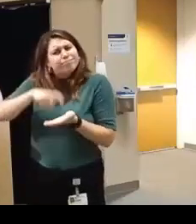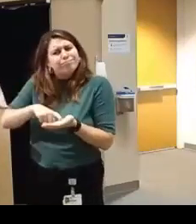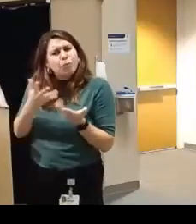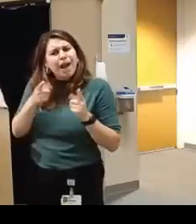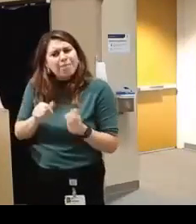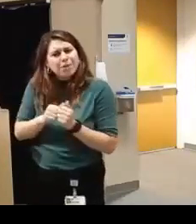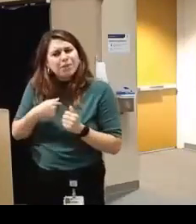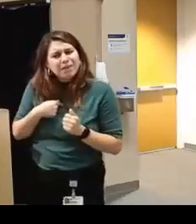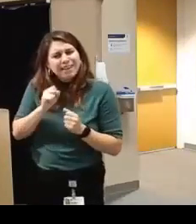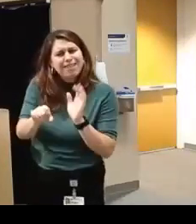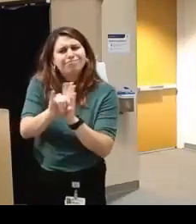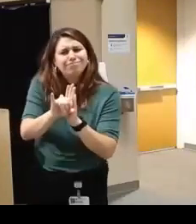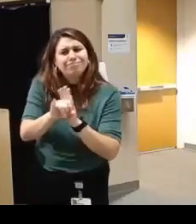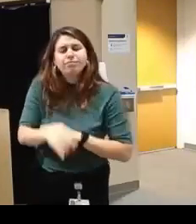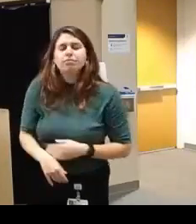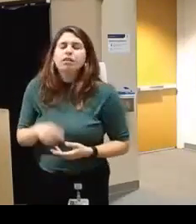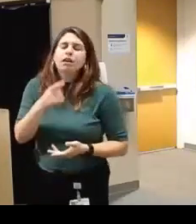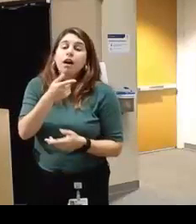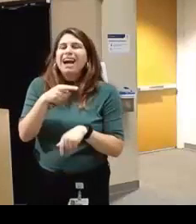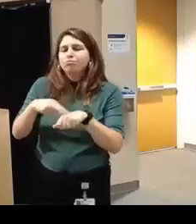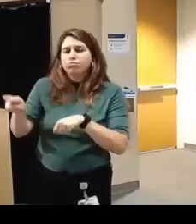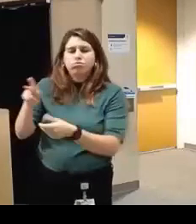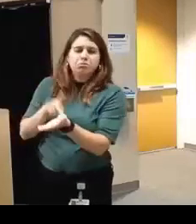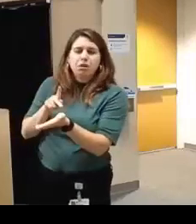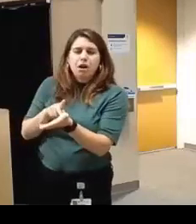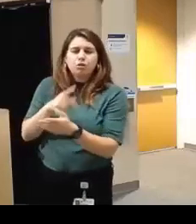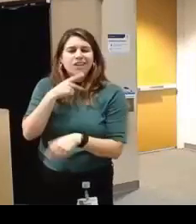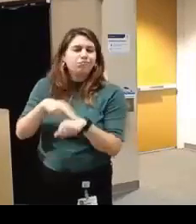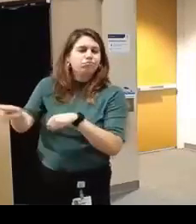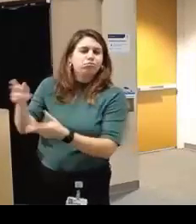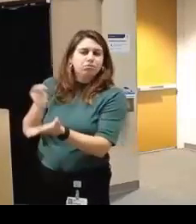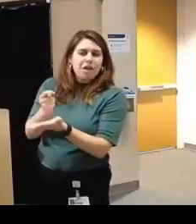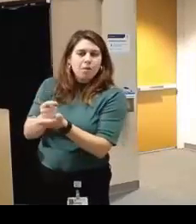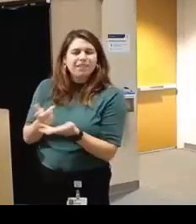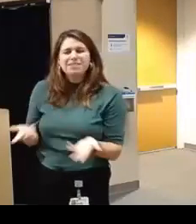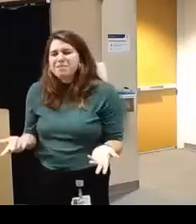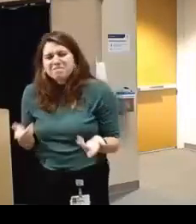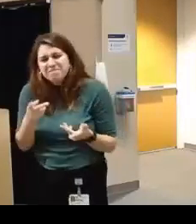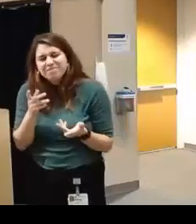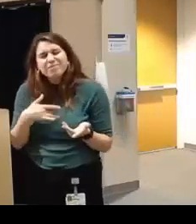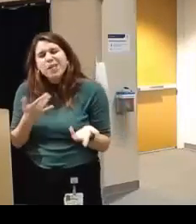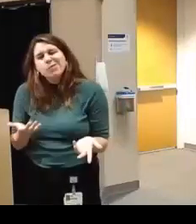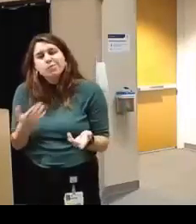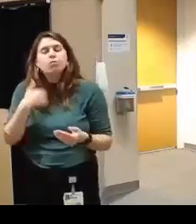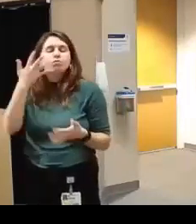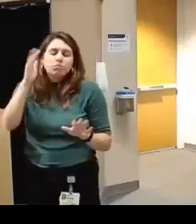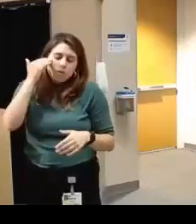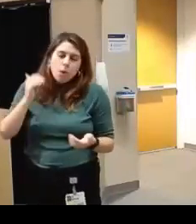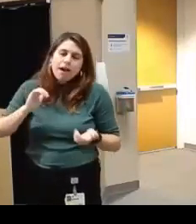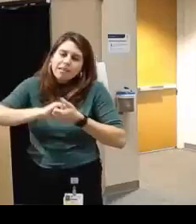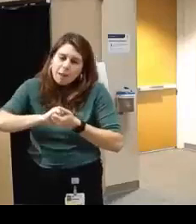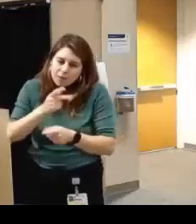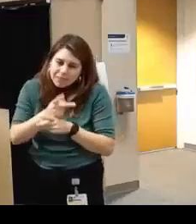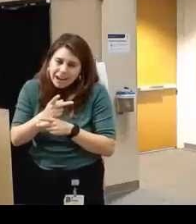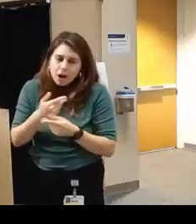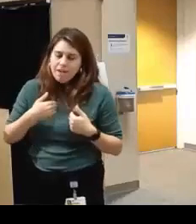going on. They don't just want referrals to psychiatry or to a therapist. So of course we know about collaborative care and the benefits of